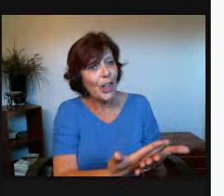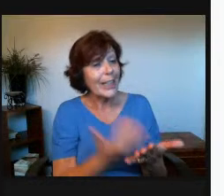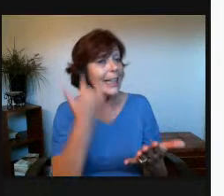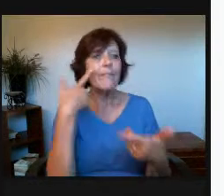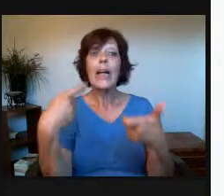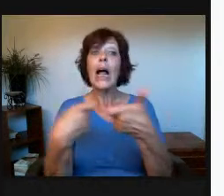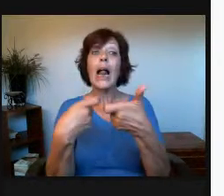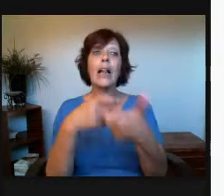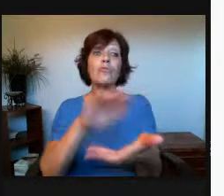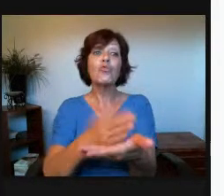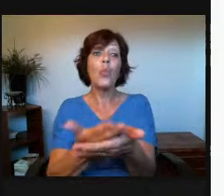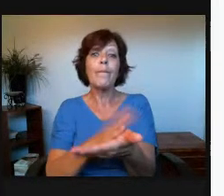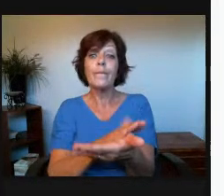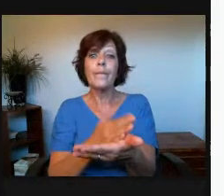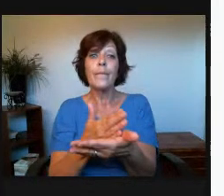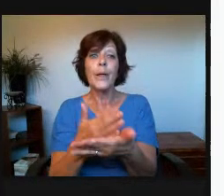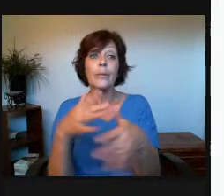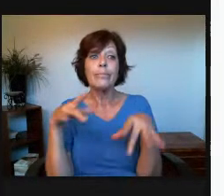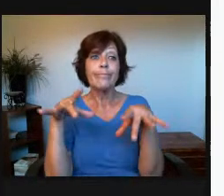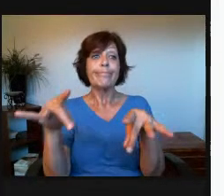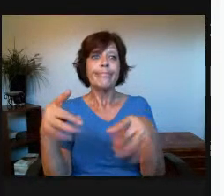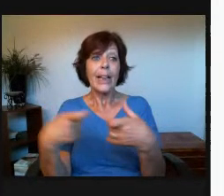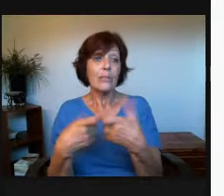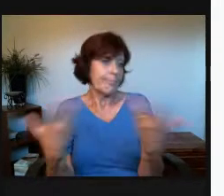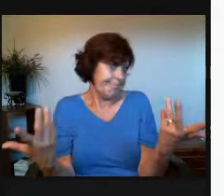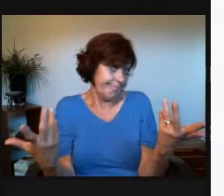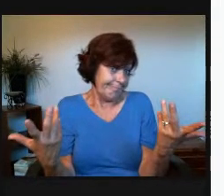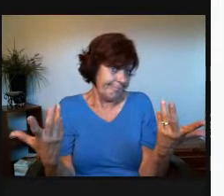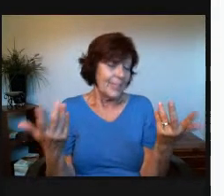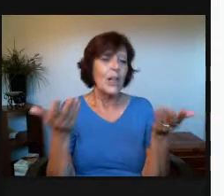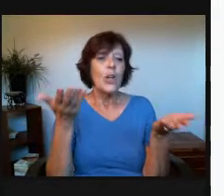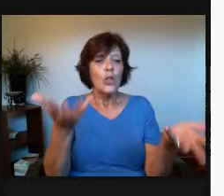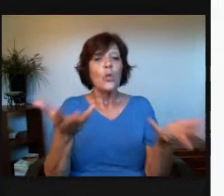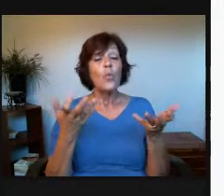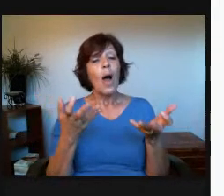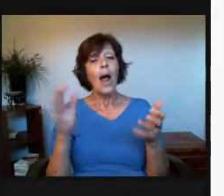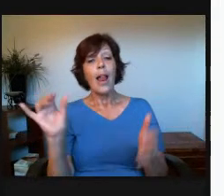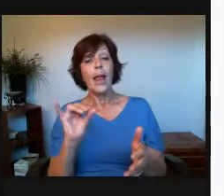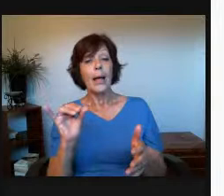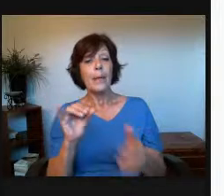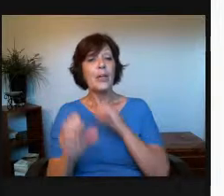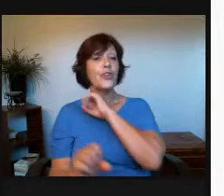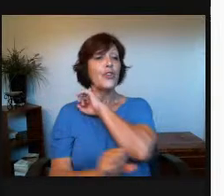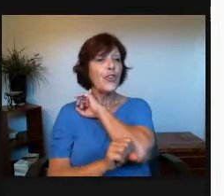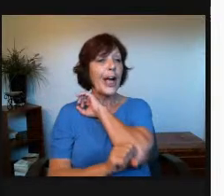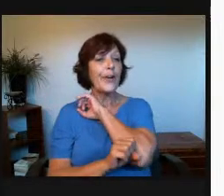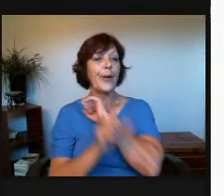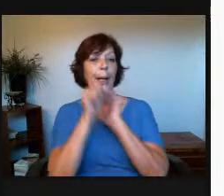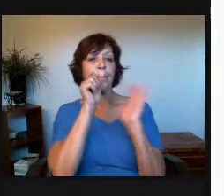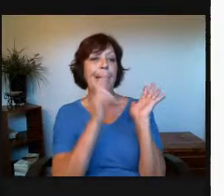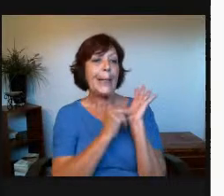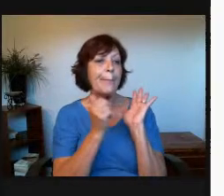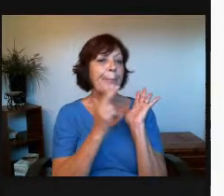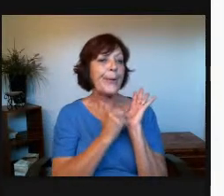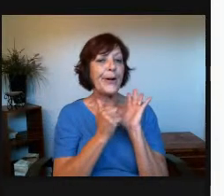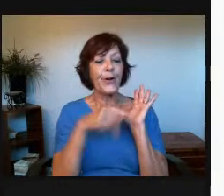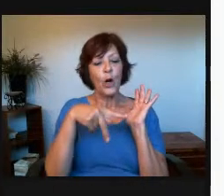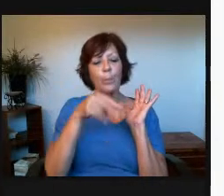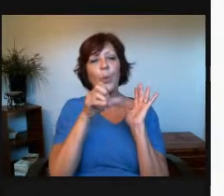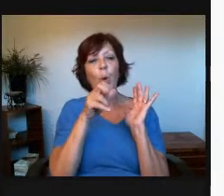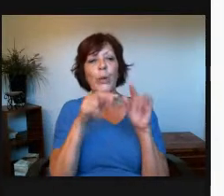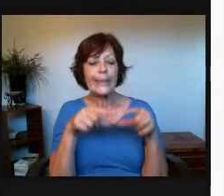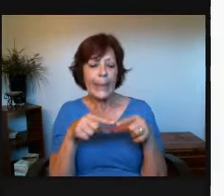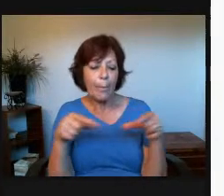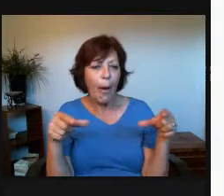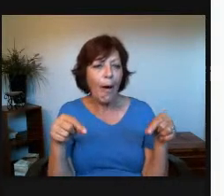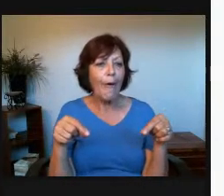electric stove and the electricity is out, it may not work. So you want things like perhaps crackers, peanut butter, protein bars,